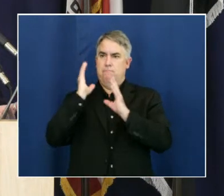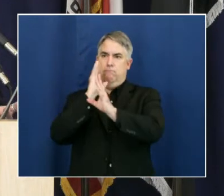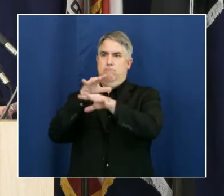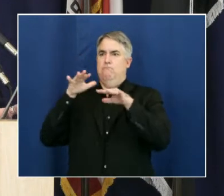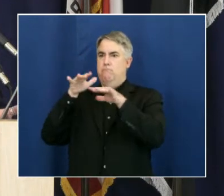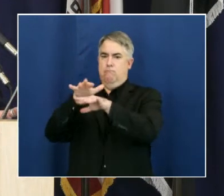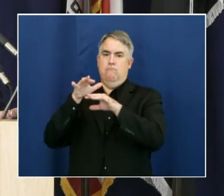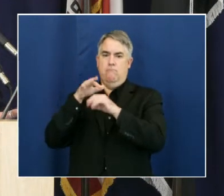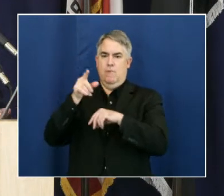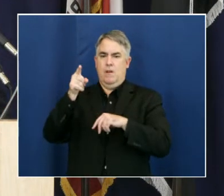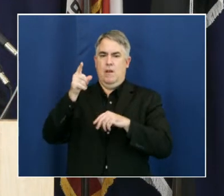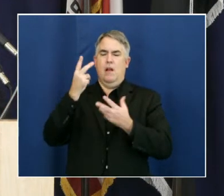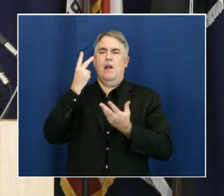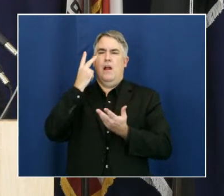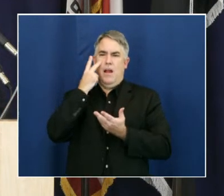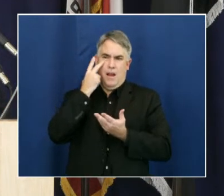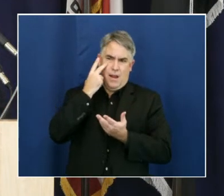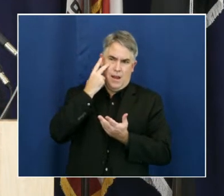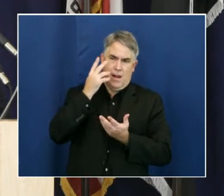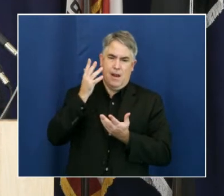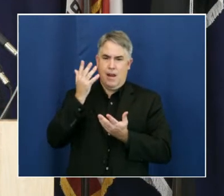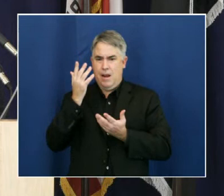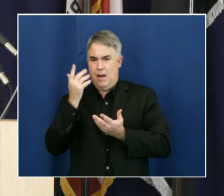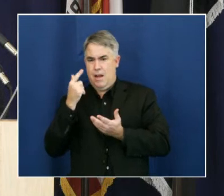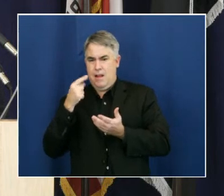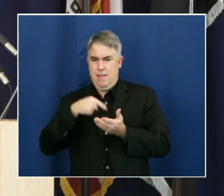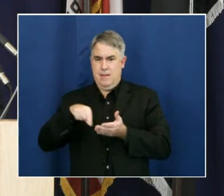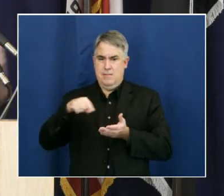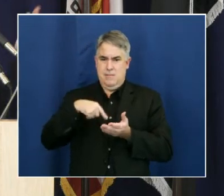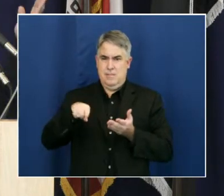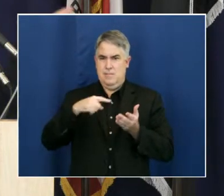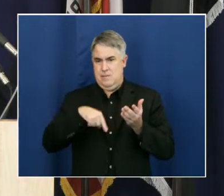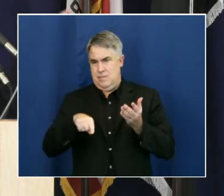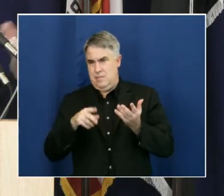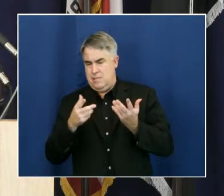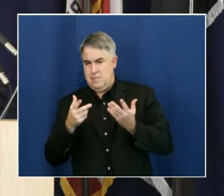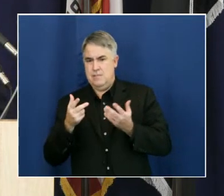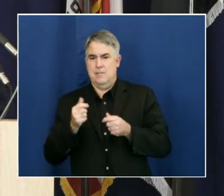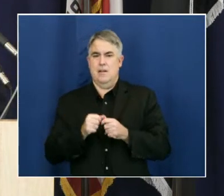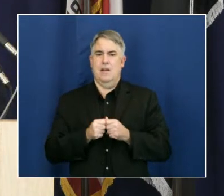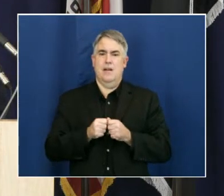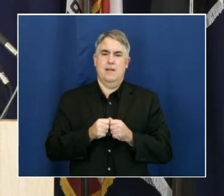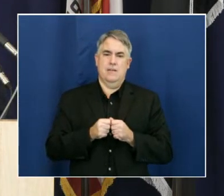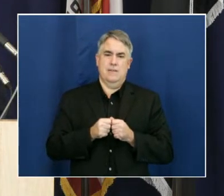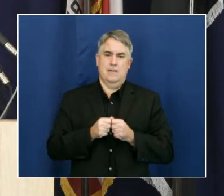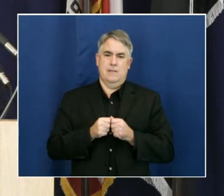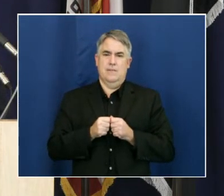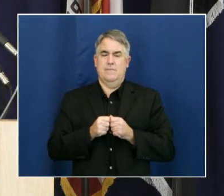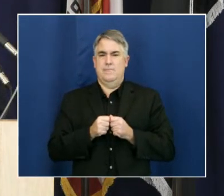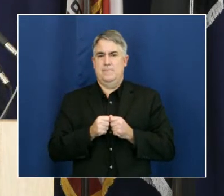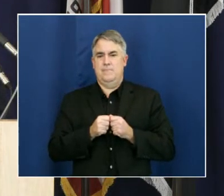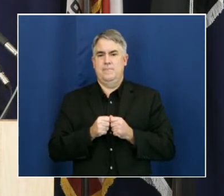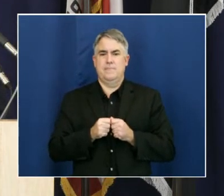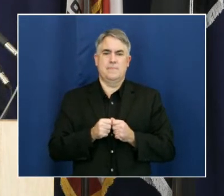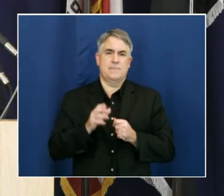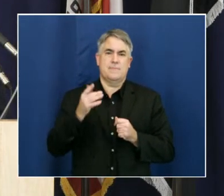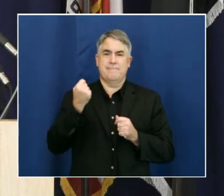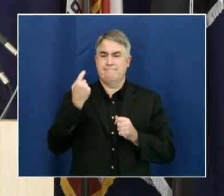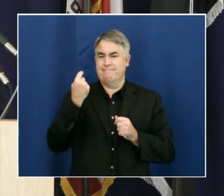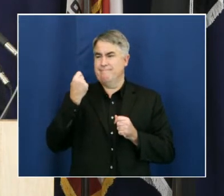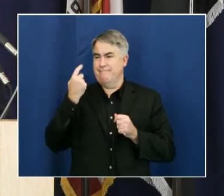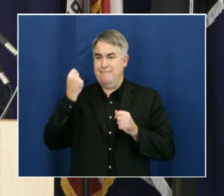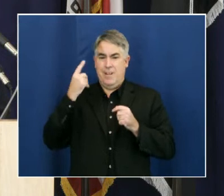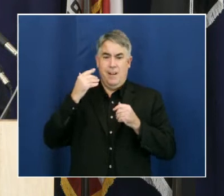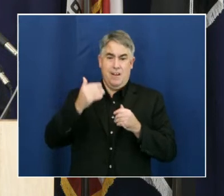this. This is the first week. And once we have the availability for individuals to sign